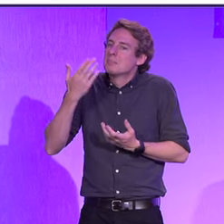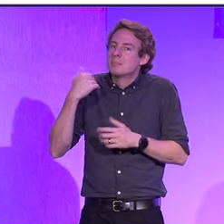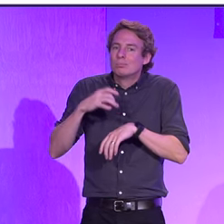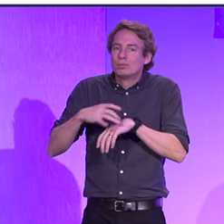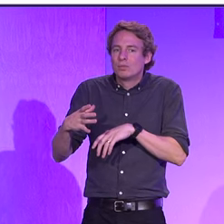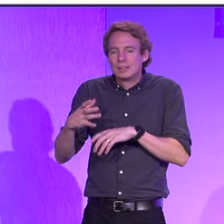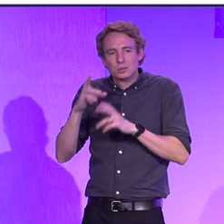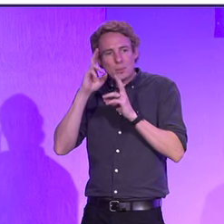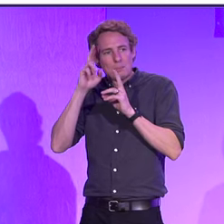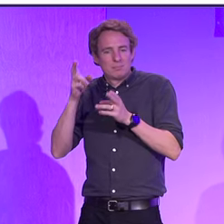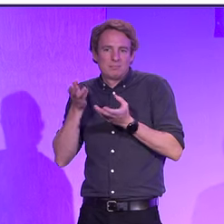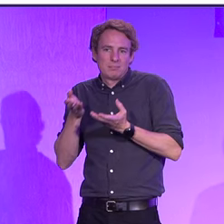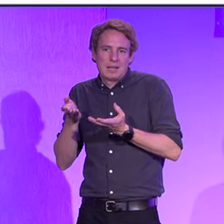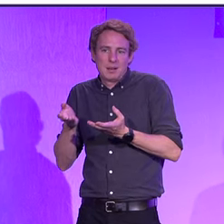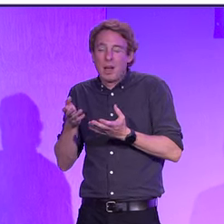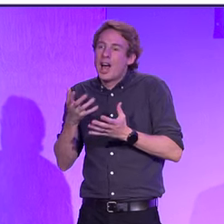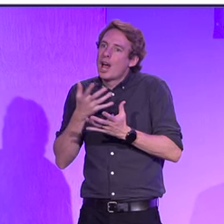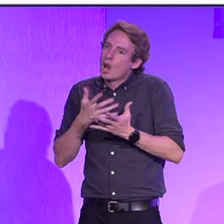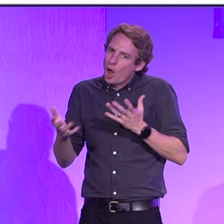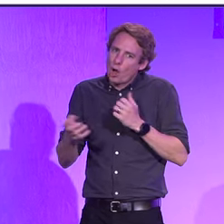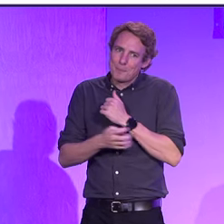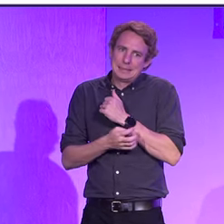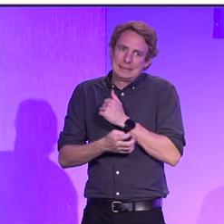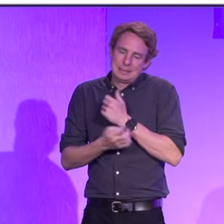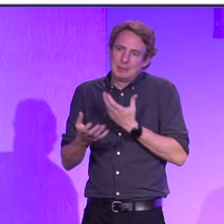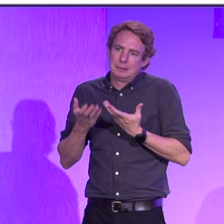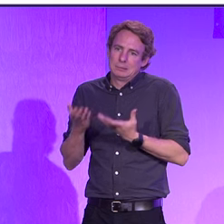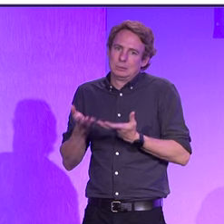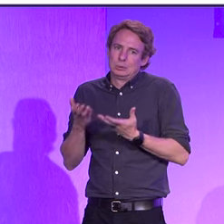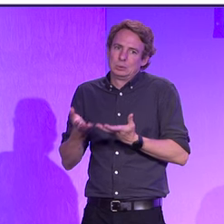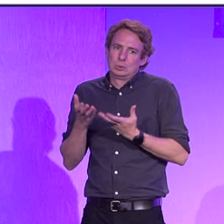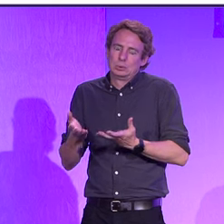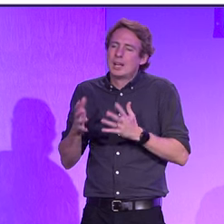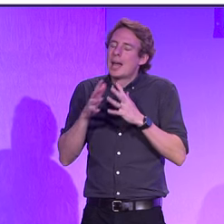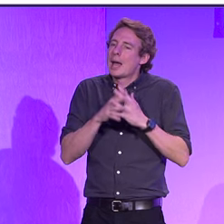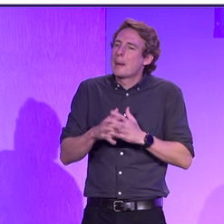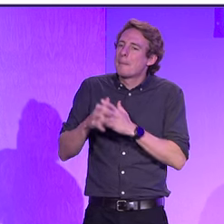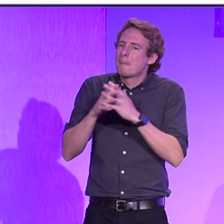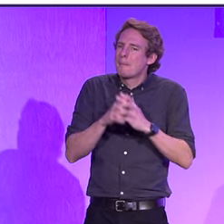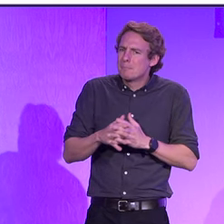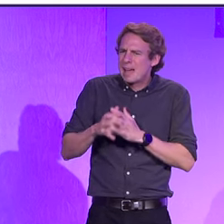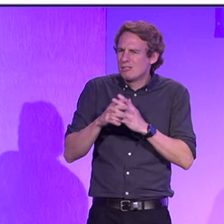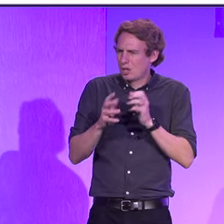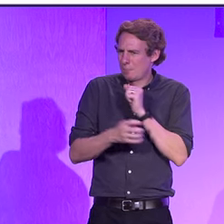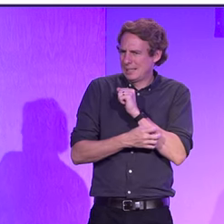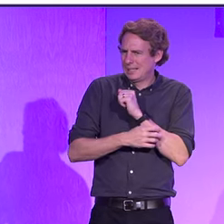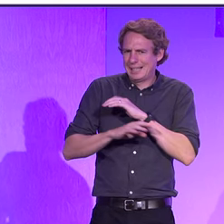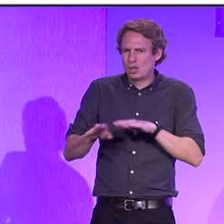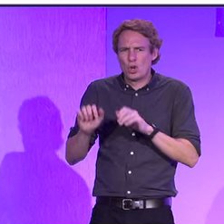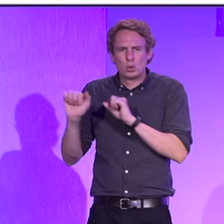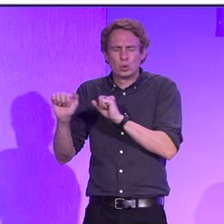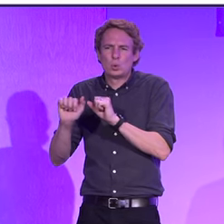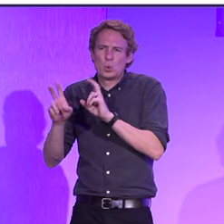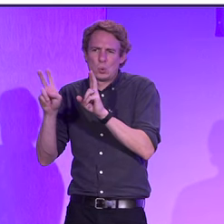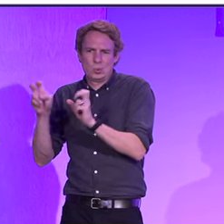a professional baker, I made a lot of biscuits, and it's an American Southern biscuit and not the cookie biscuit over here.